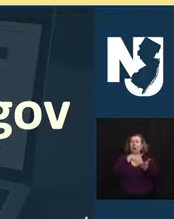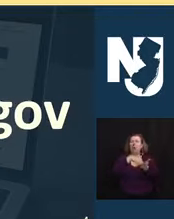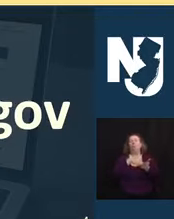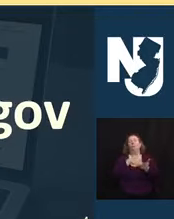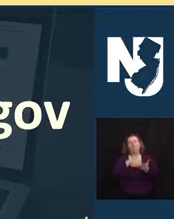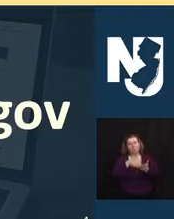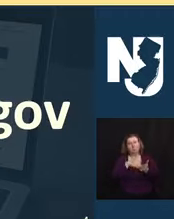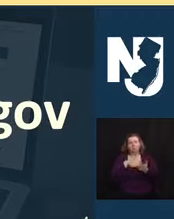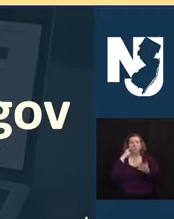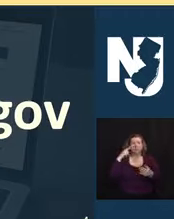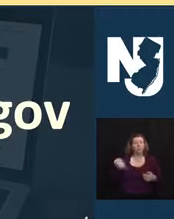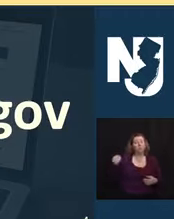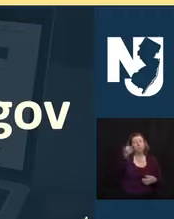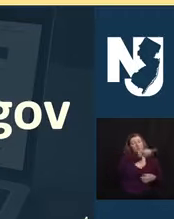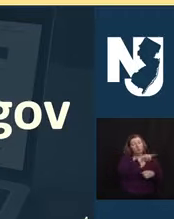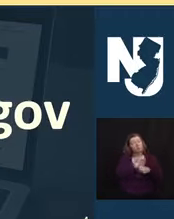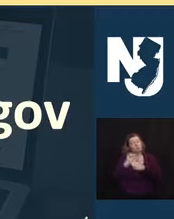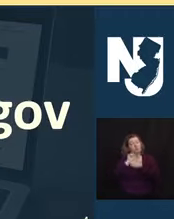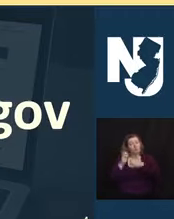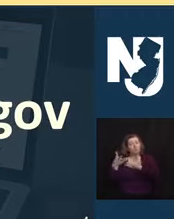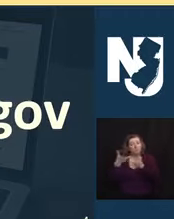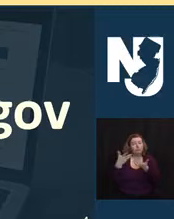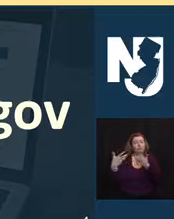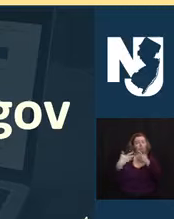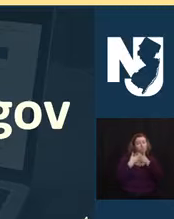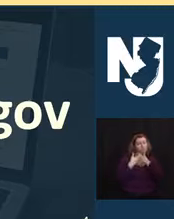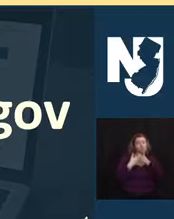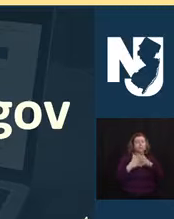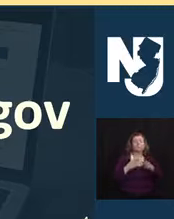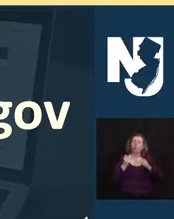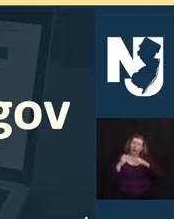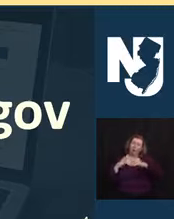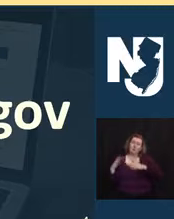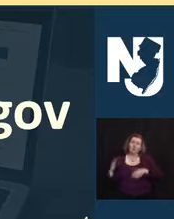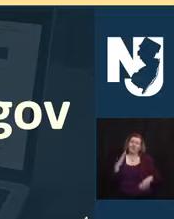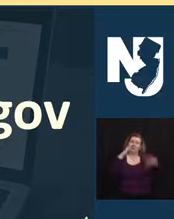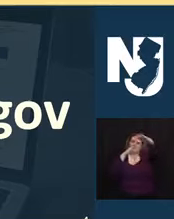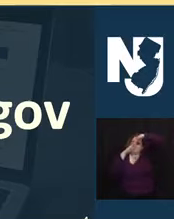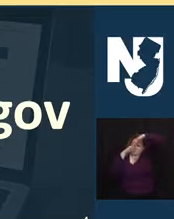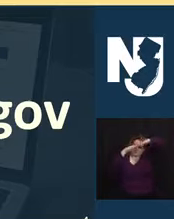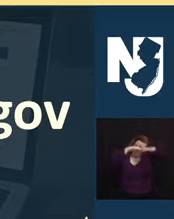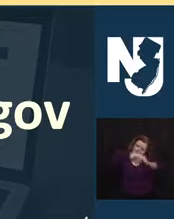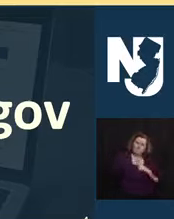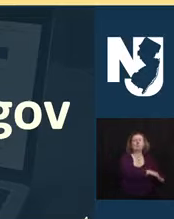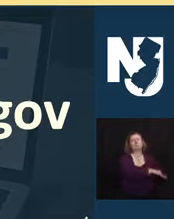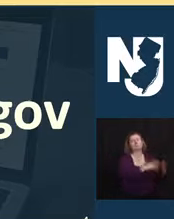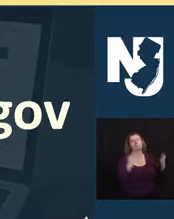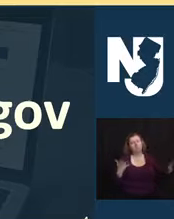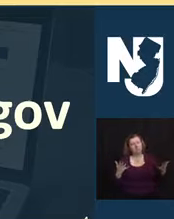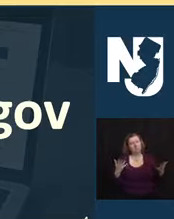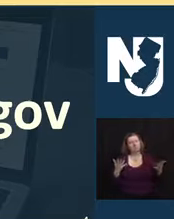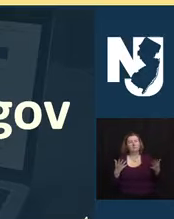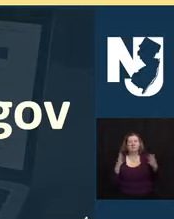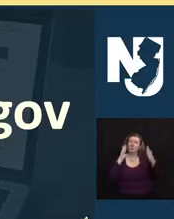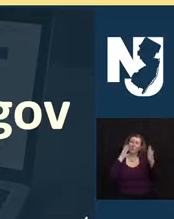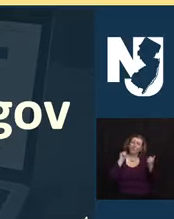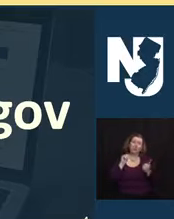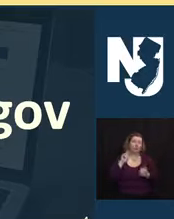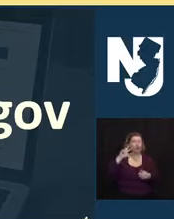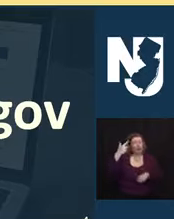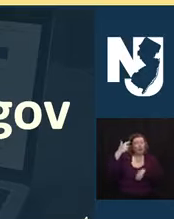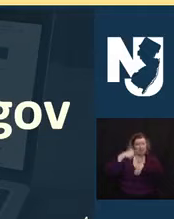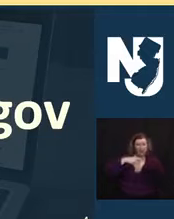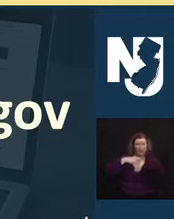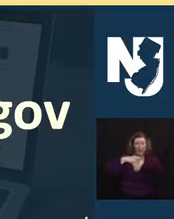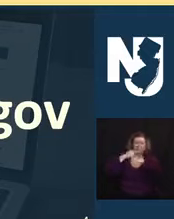moments. We have crushed the curves twice. Let's do it a third time, and hopefully for a final time. I know